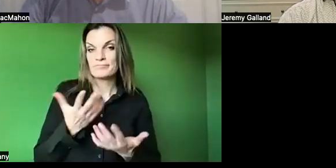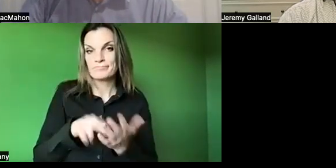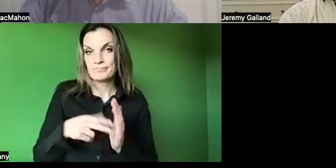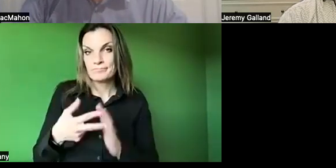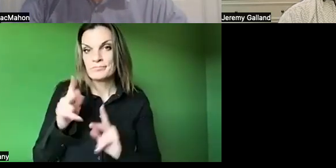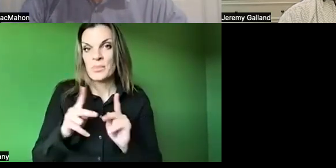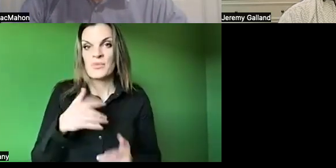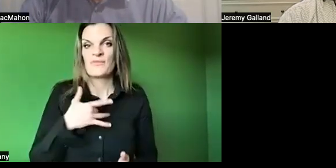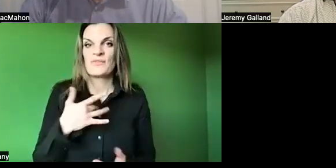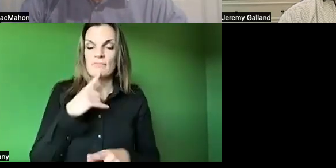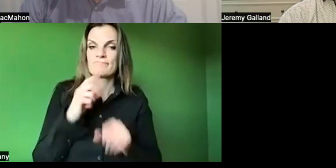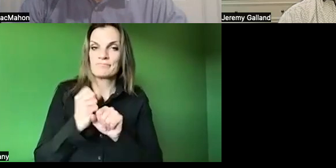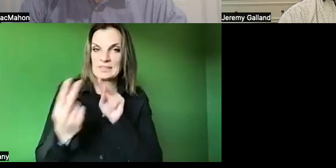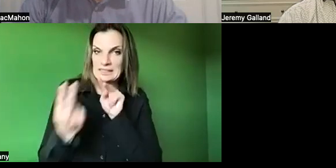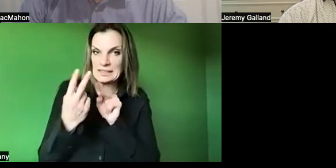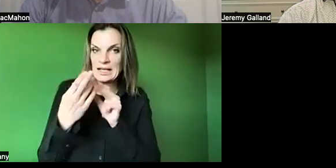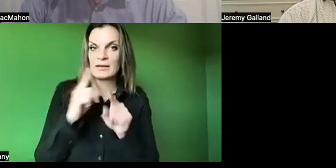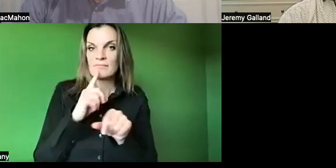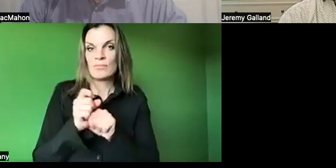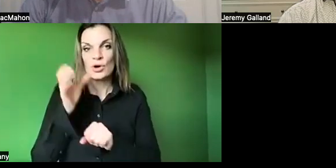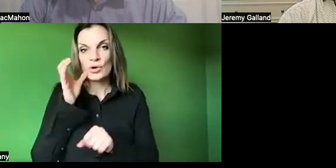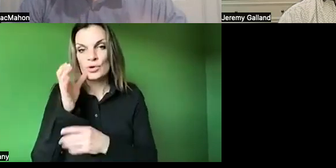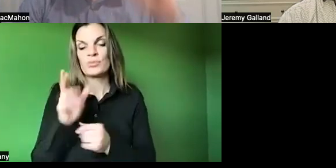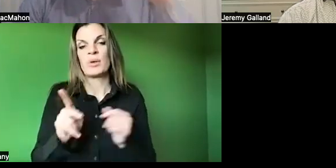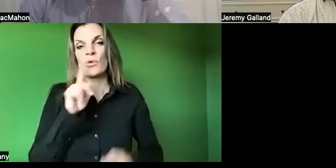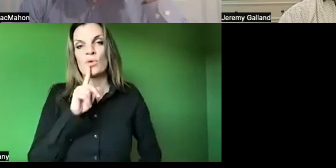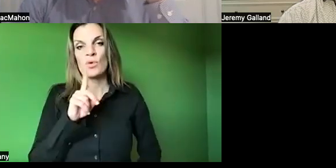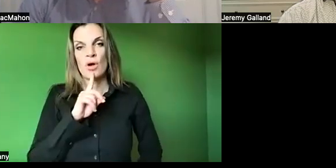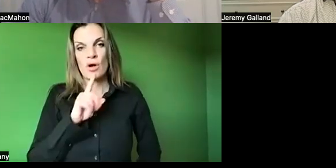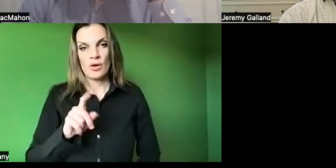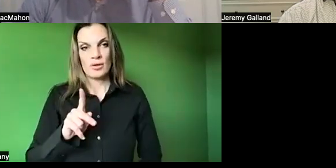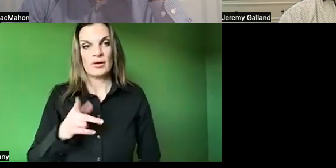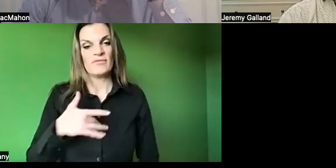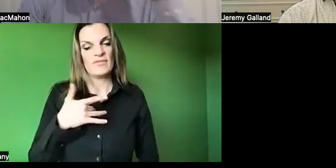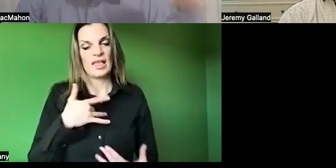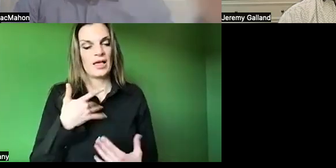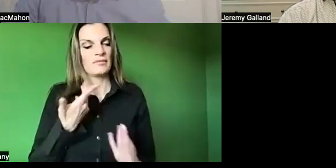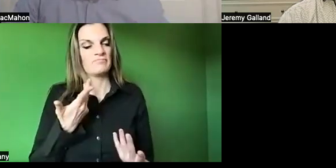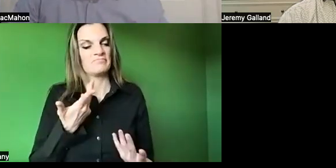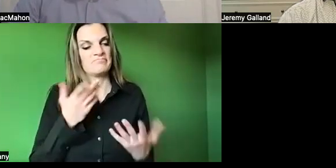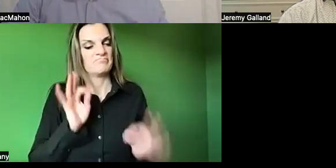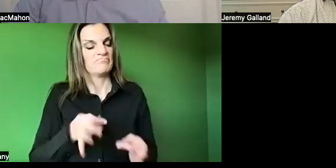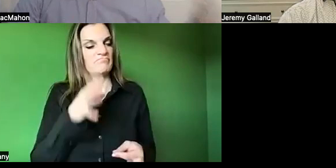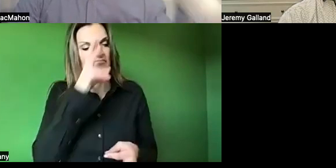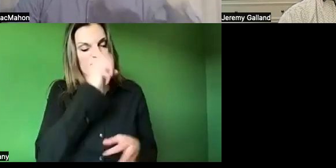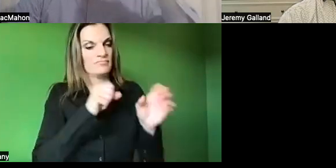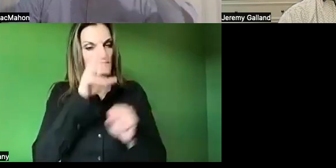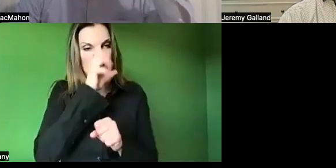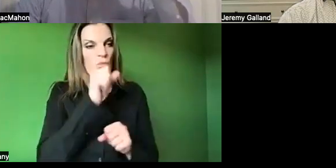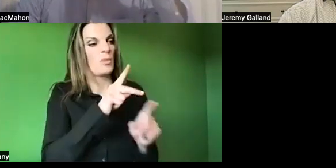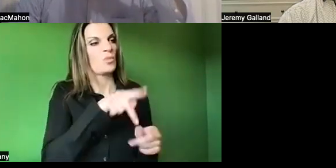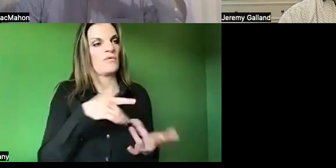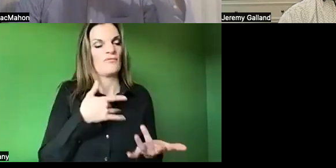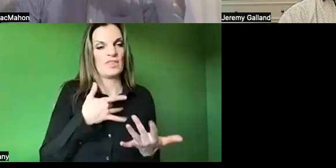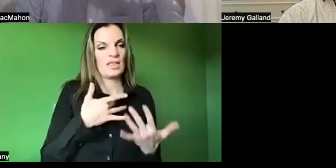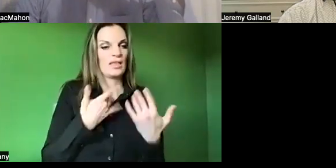people feeling seen and heard, people who are entitled versus people who feel not entitled, whether we're talking to